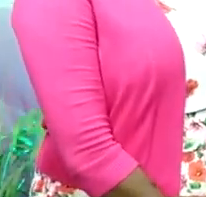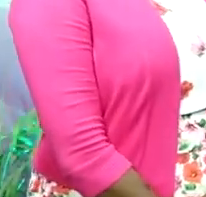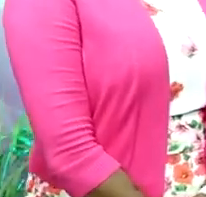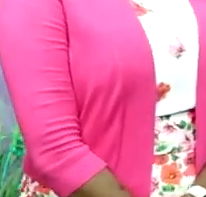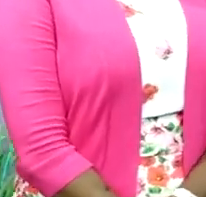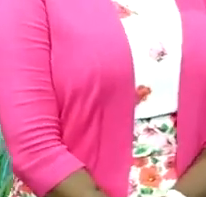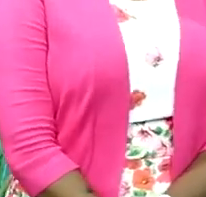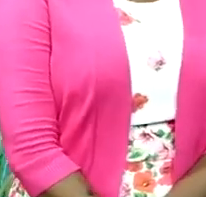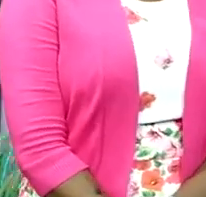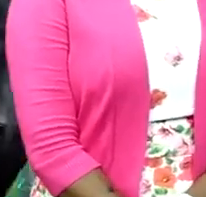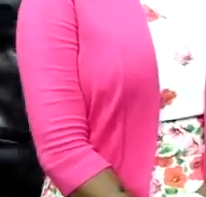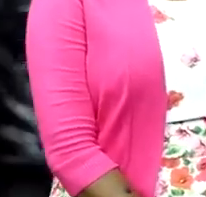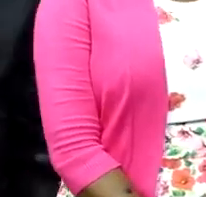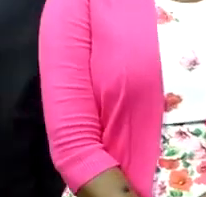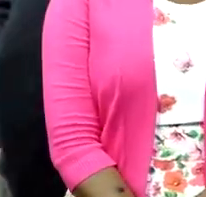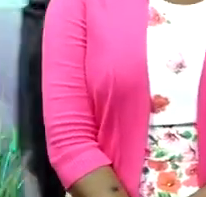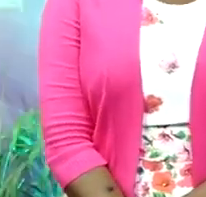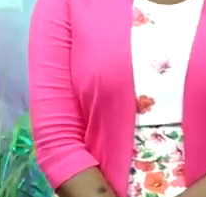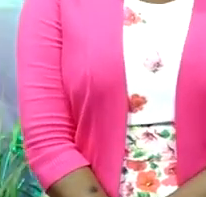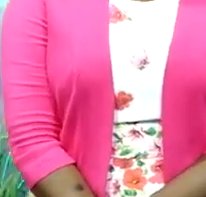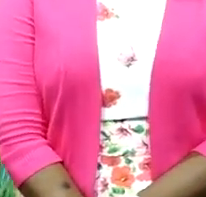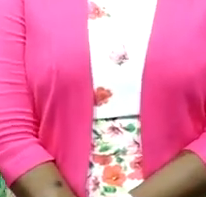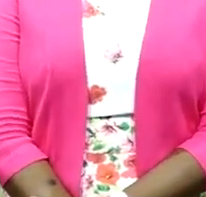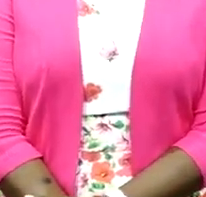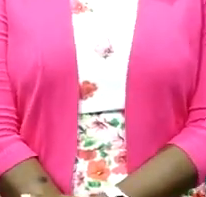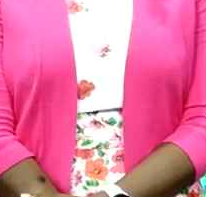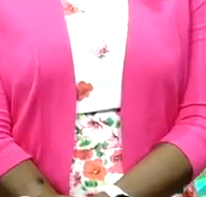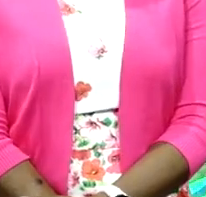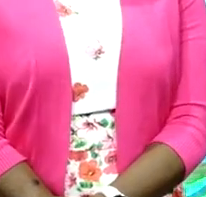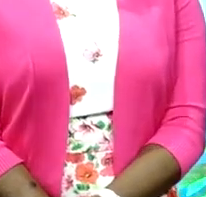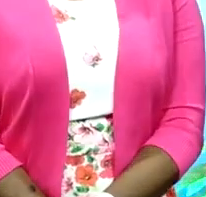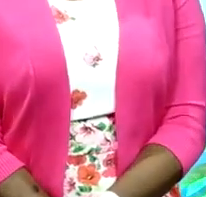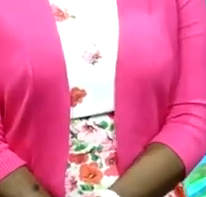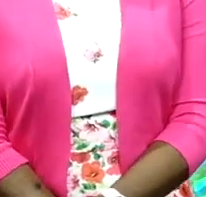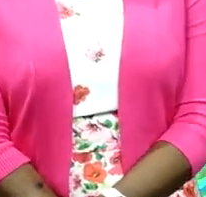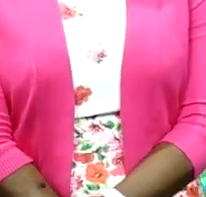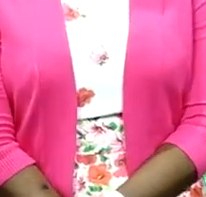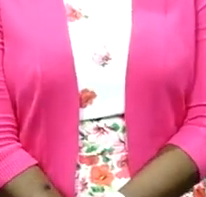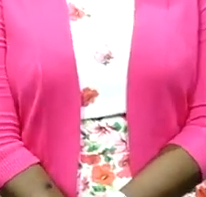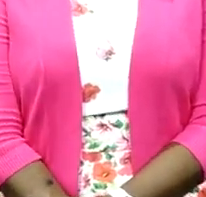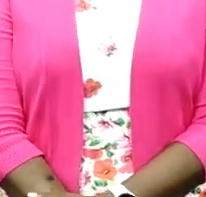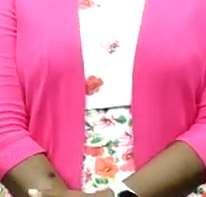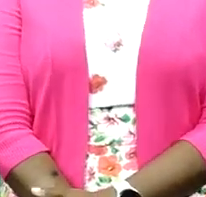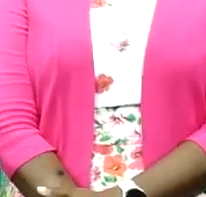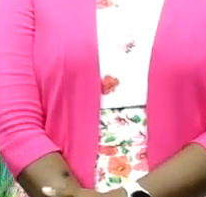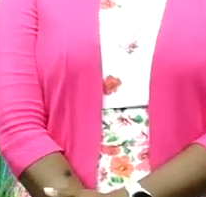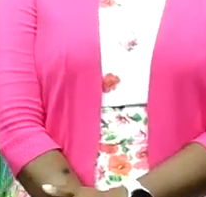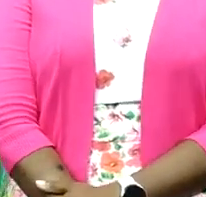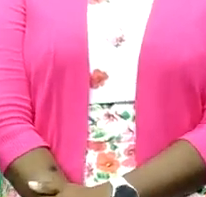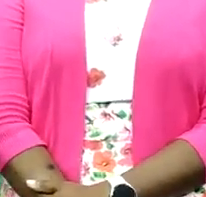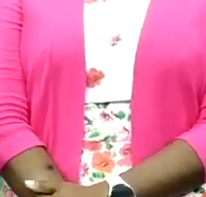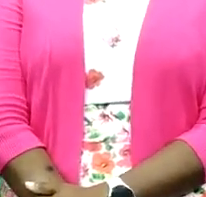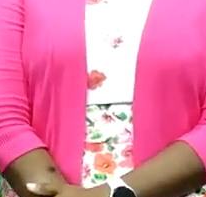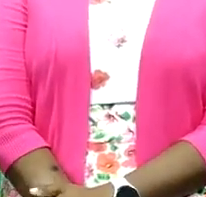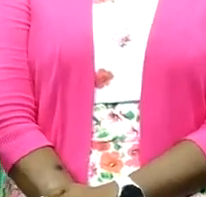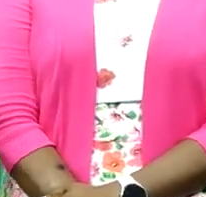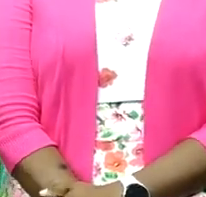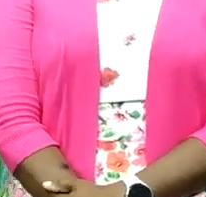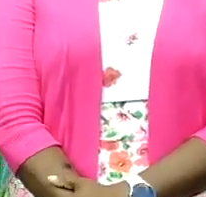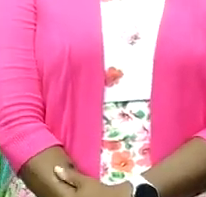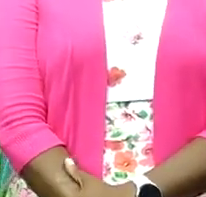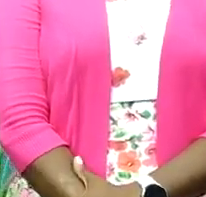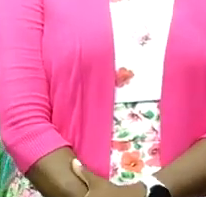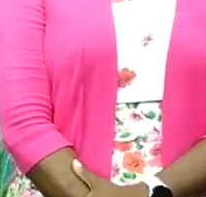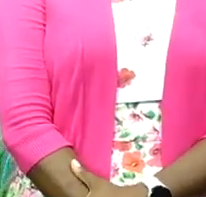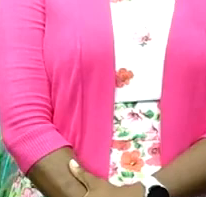we will be coming together for the same. Church wedding is a wonderful